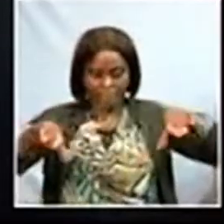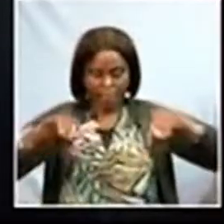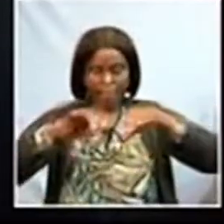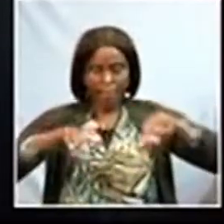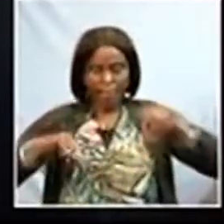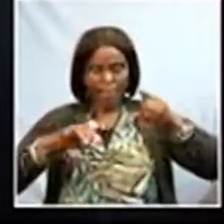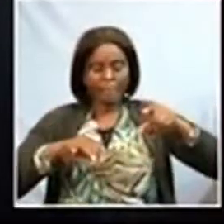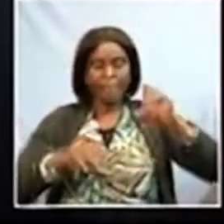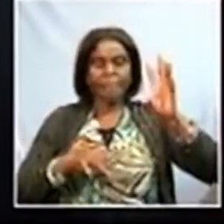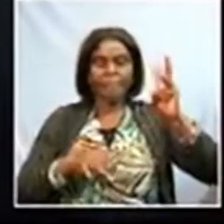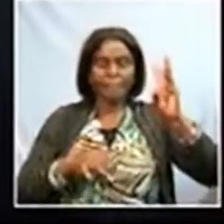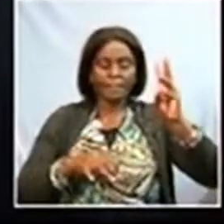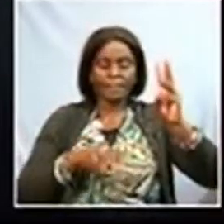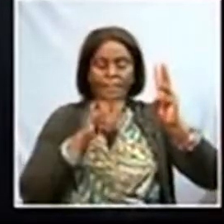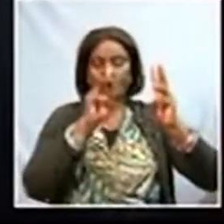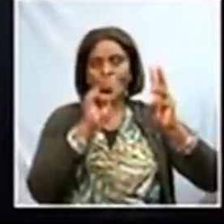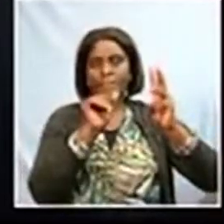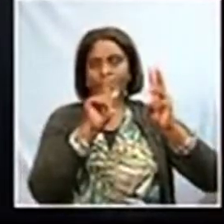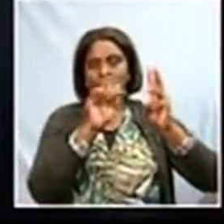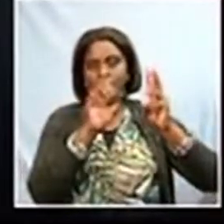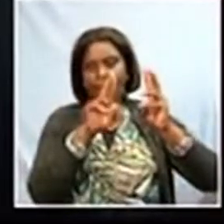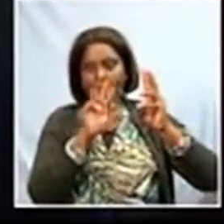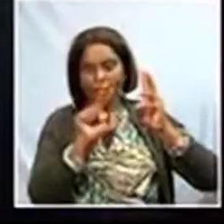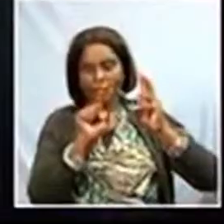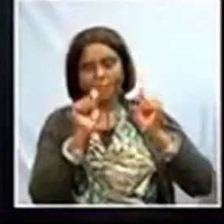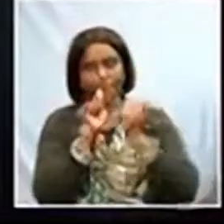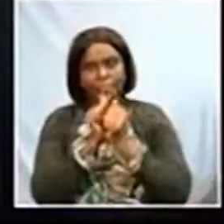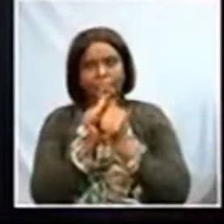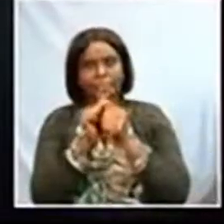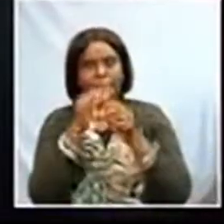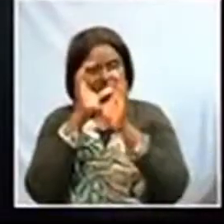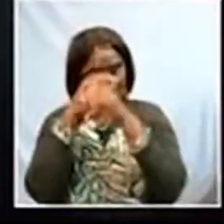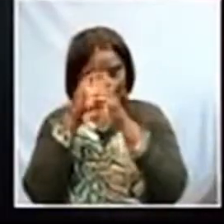6 meter plain and screen casings.